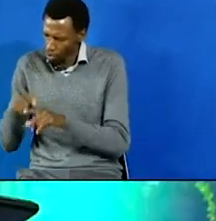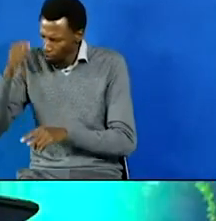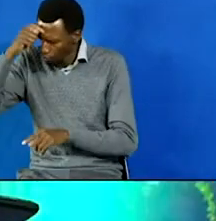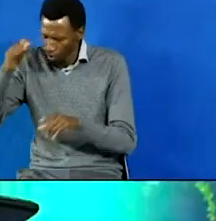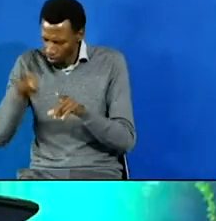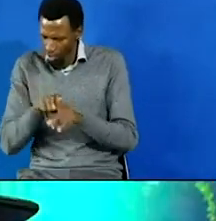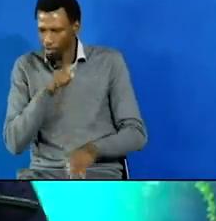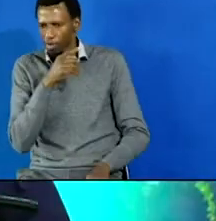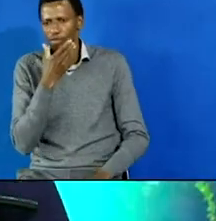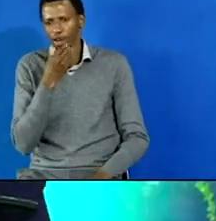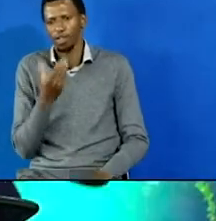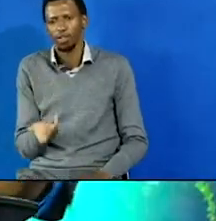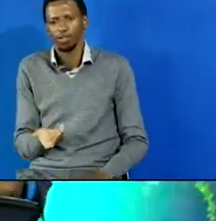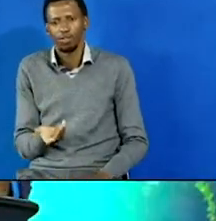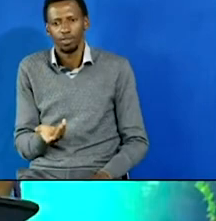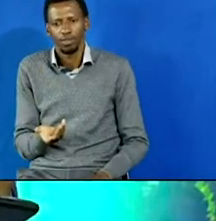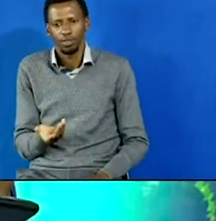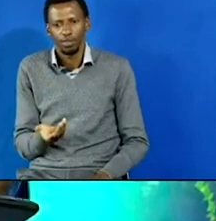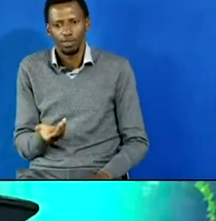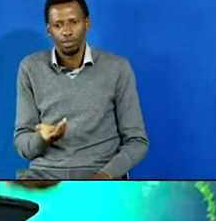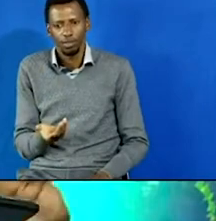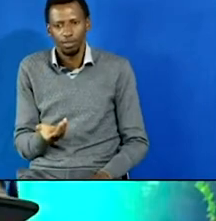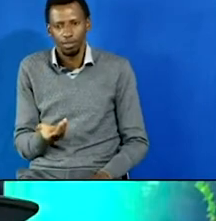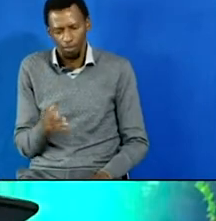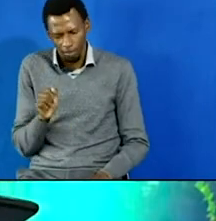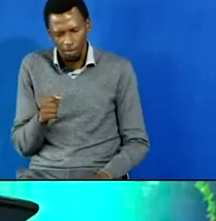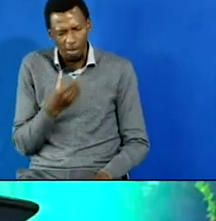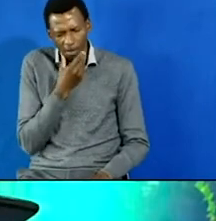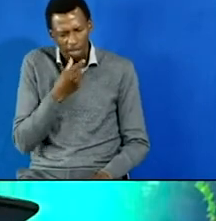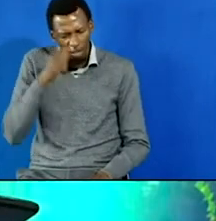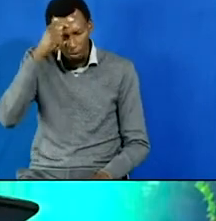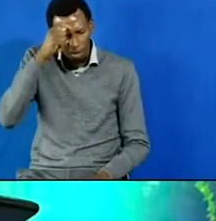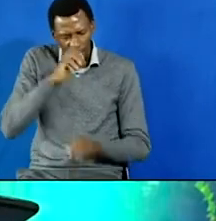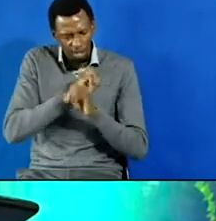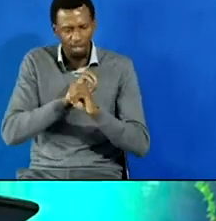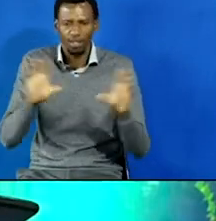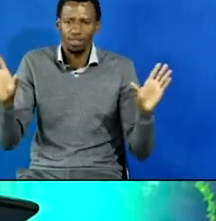think I should prove it to you that is not that wise.